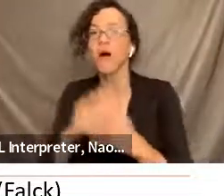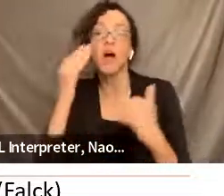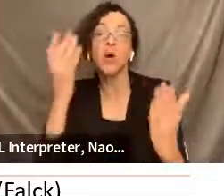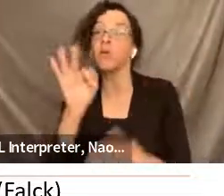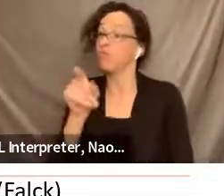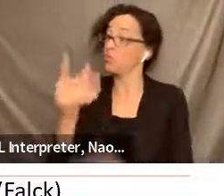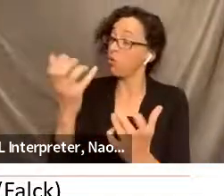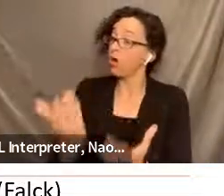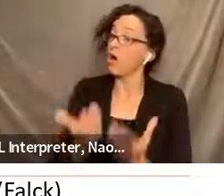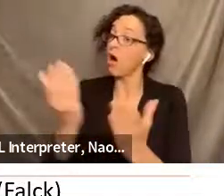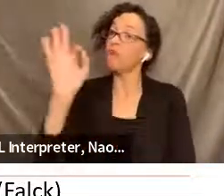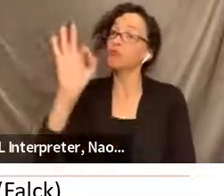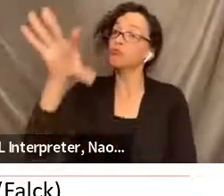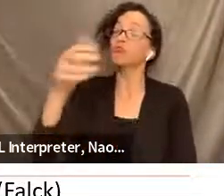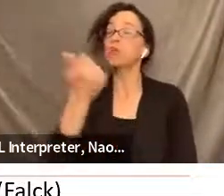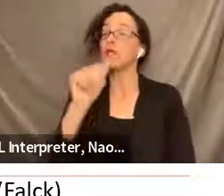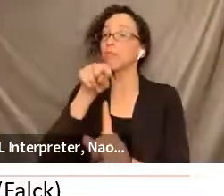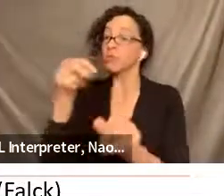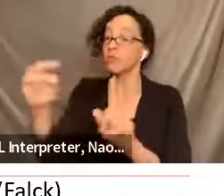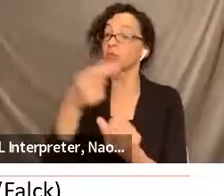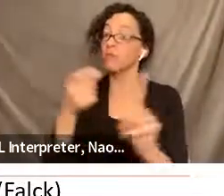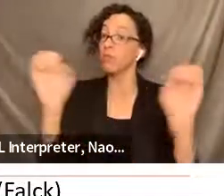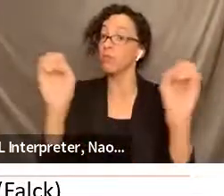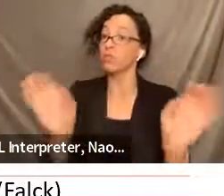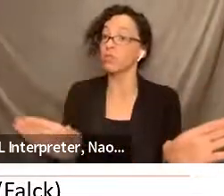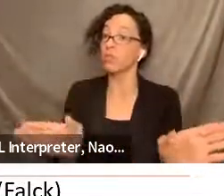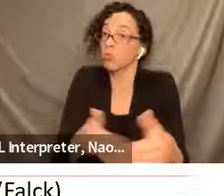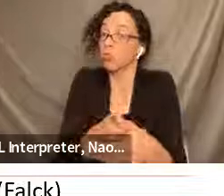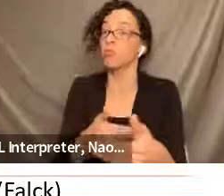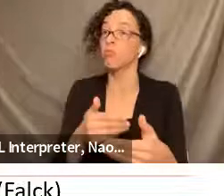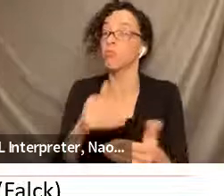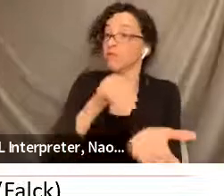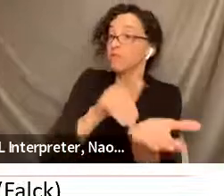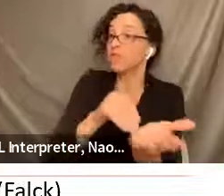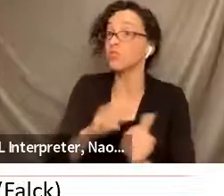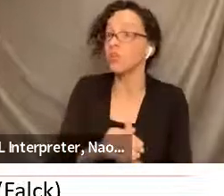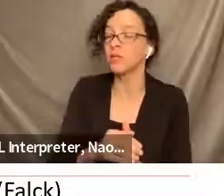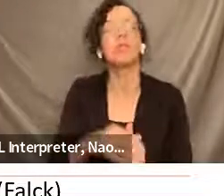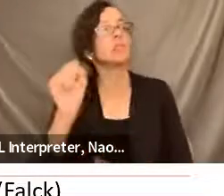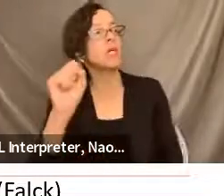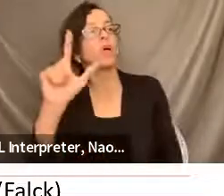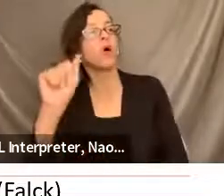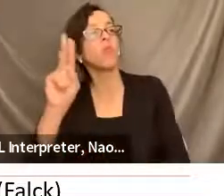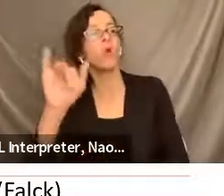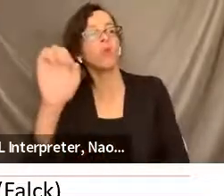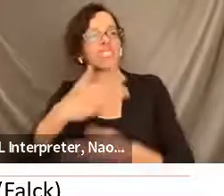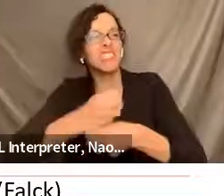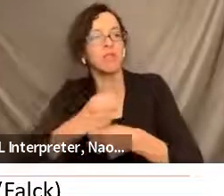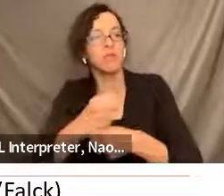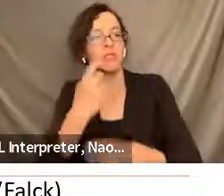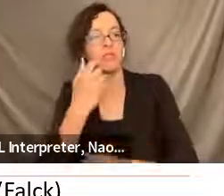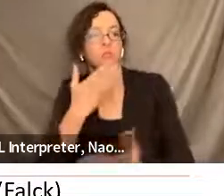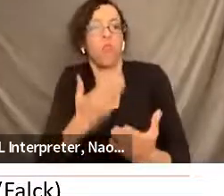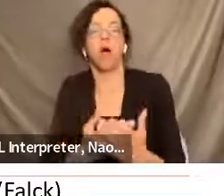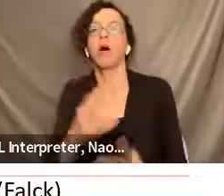offer from that of an ER physician. Yeah, Laurie summarized it well. I would only add from the receiving